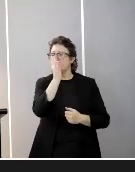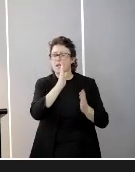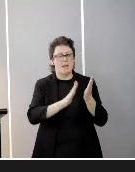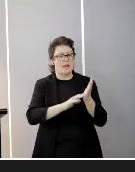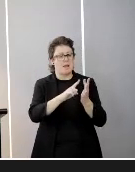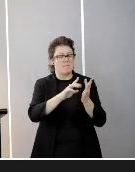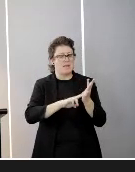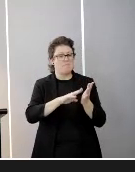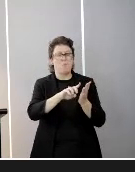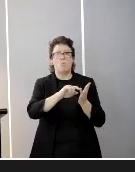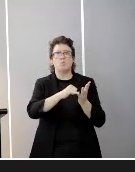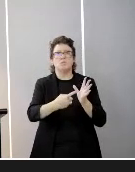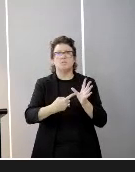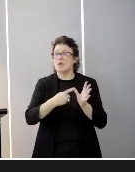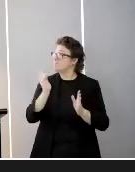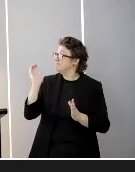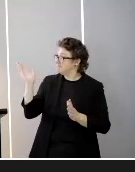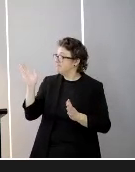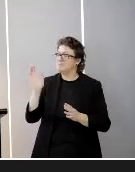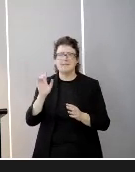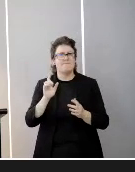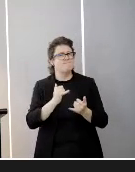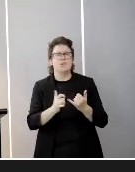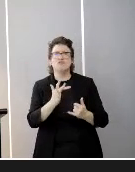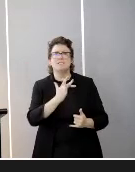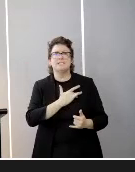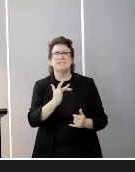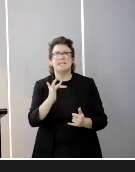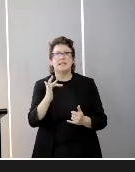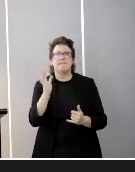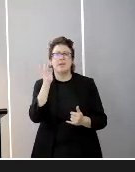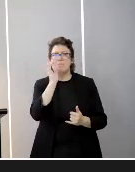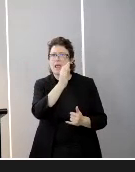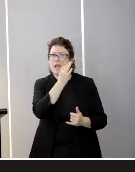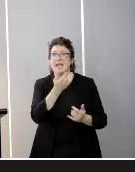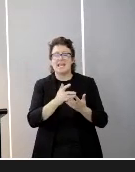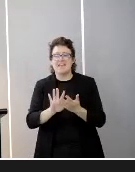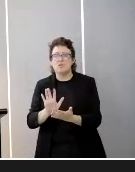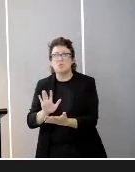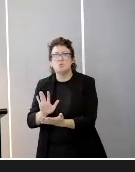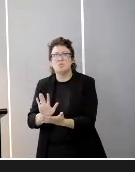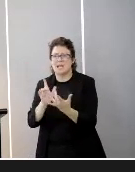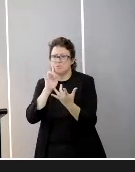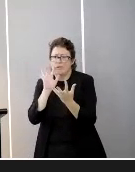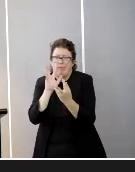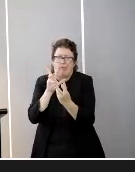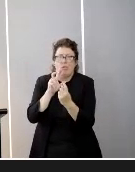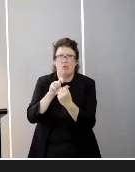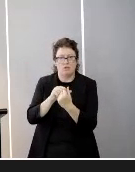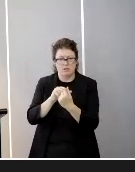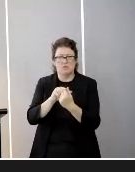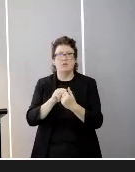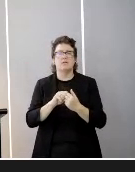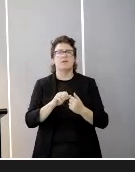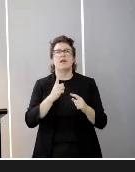Mimosa pudica, which is a sensitive plant. So if you touch it, it kind of withers away,